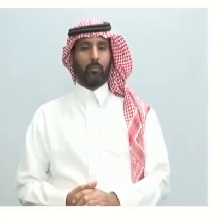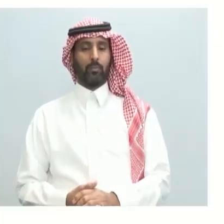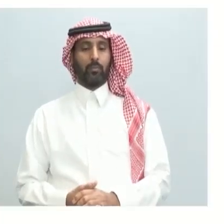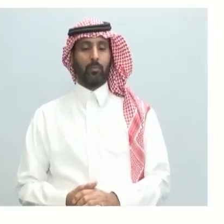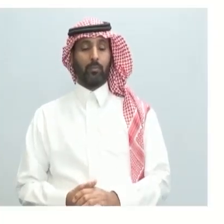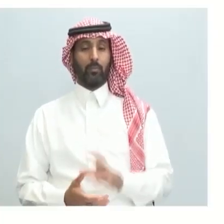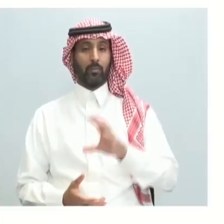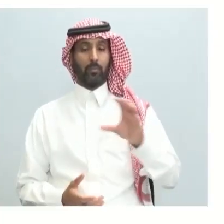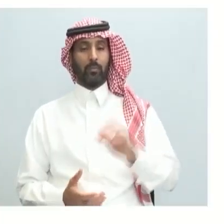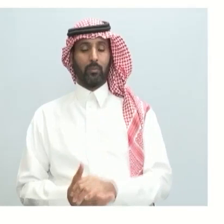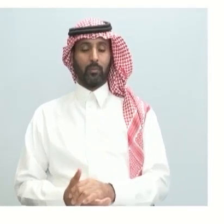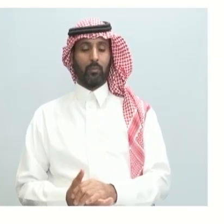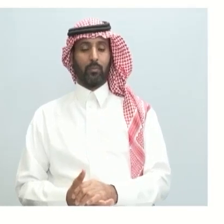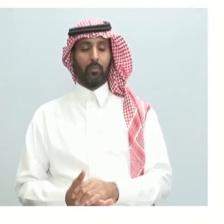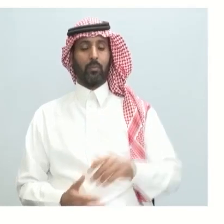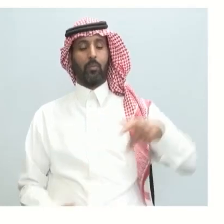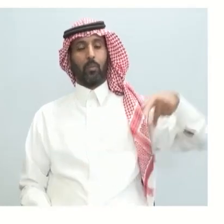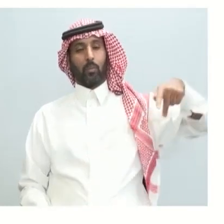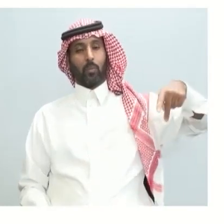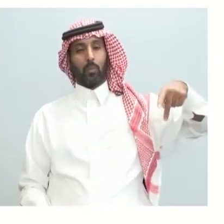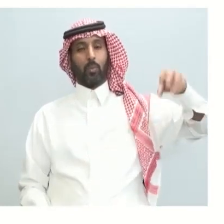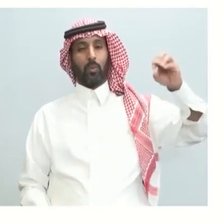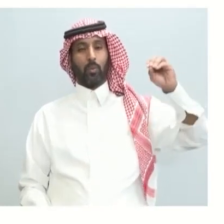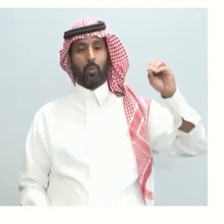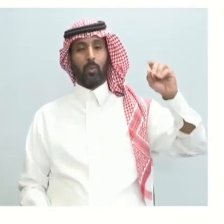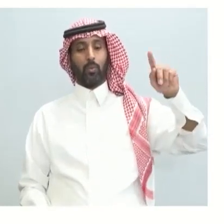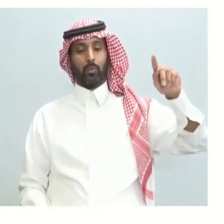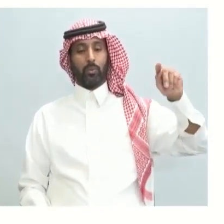Let's check the answer here. It's the word potential.